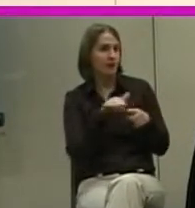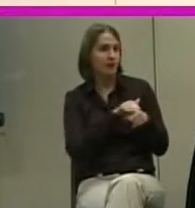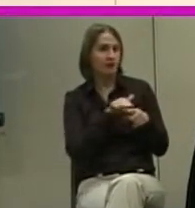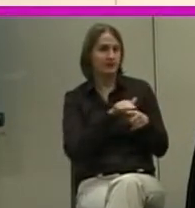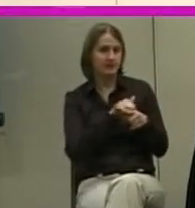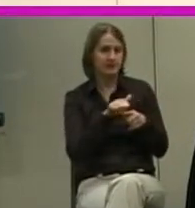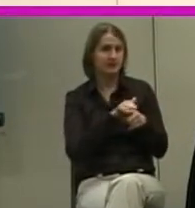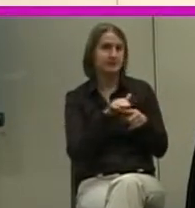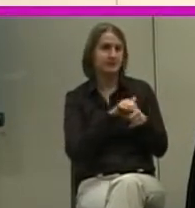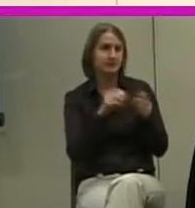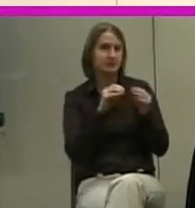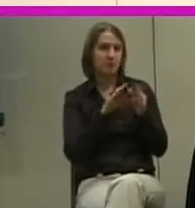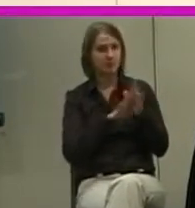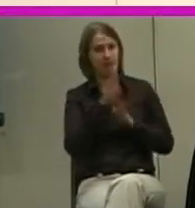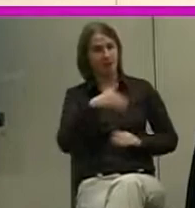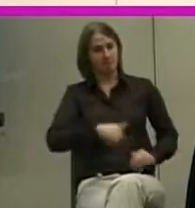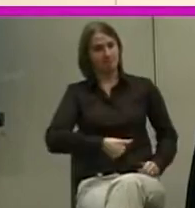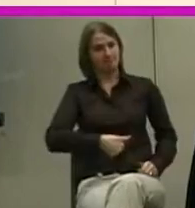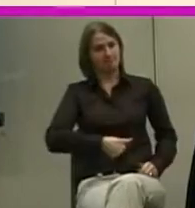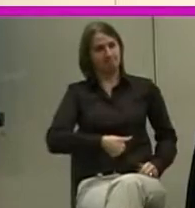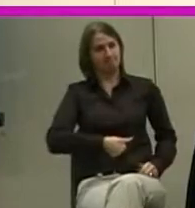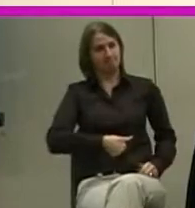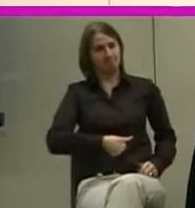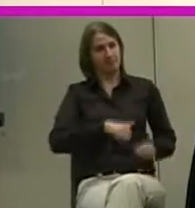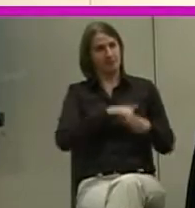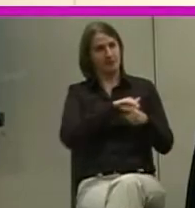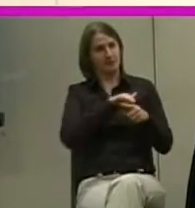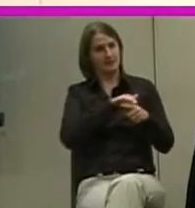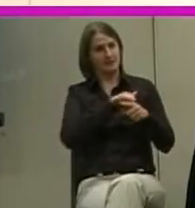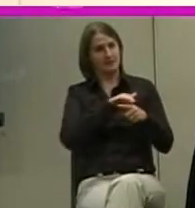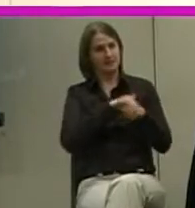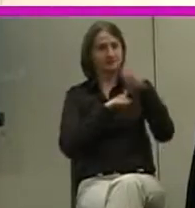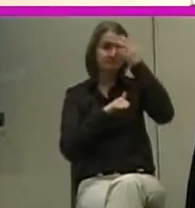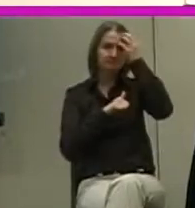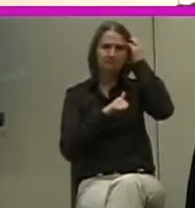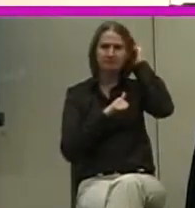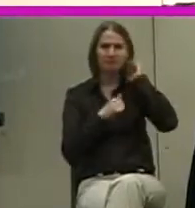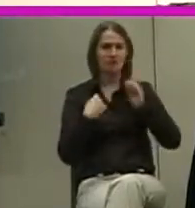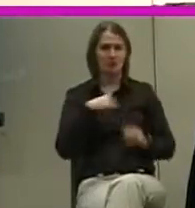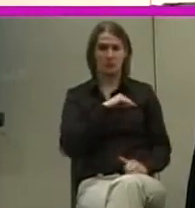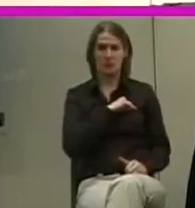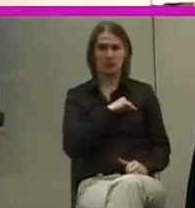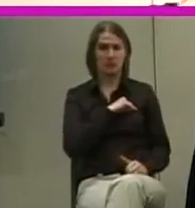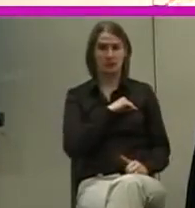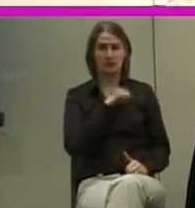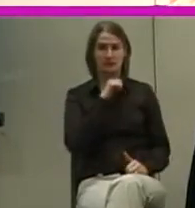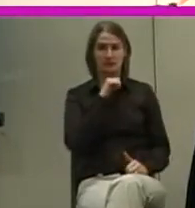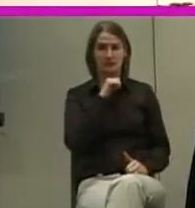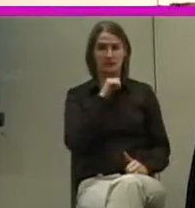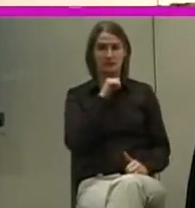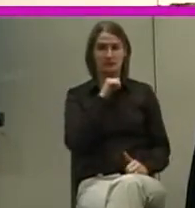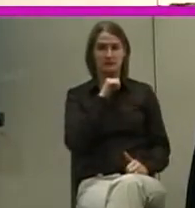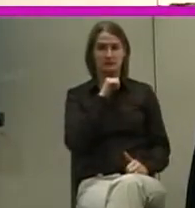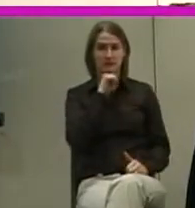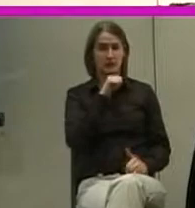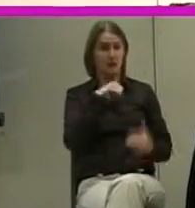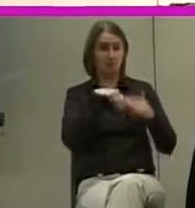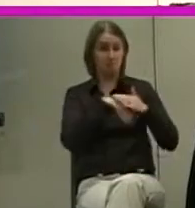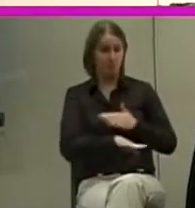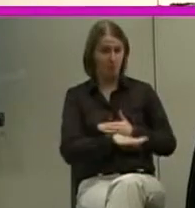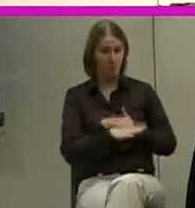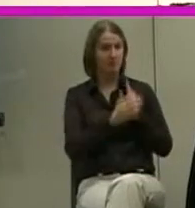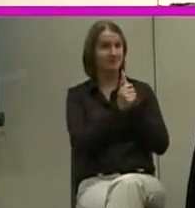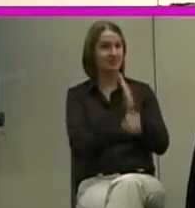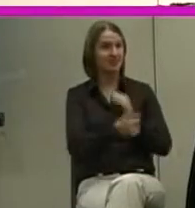Practice. That's what it is. It's practice. We didn't have the skills we had with simple things like handshaking until we